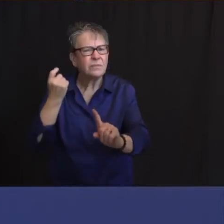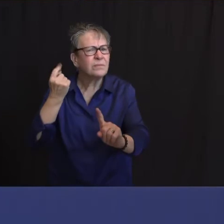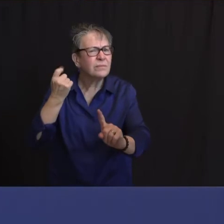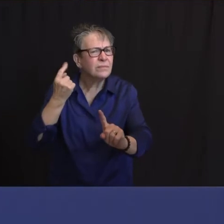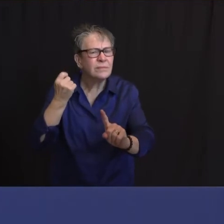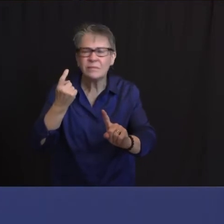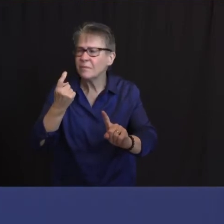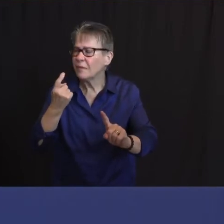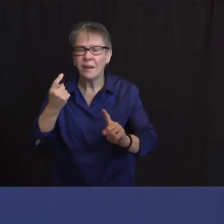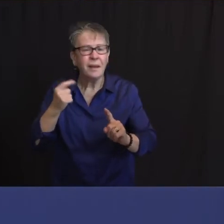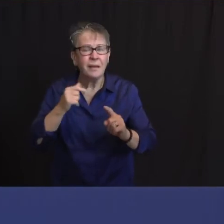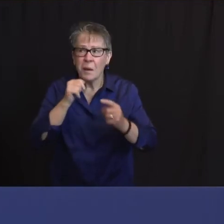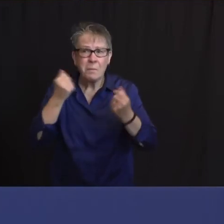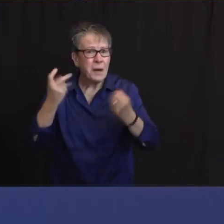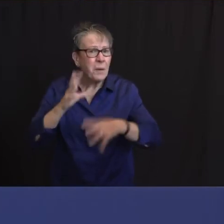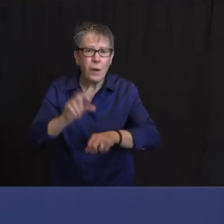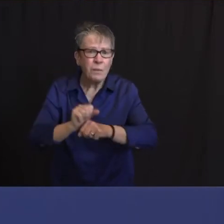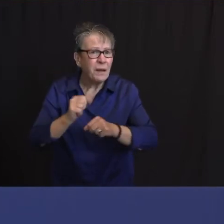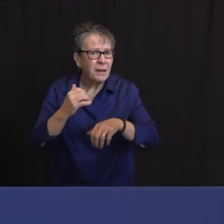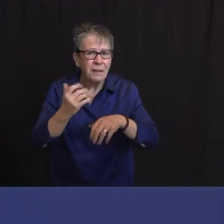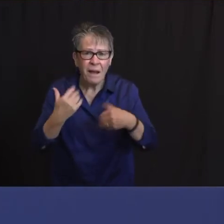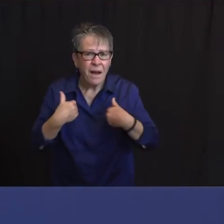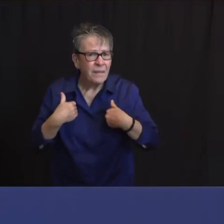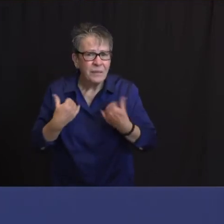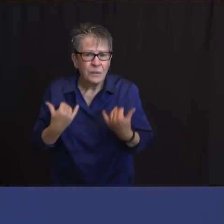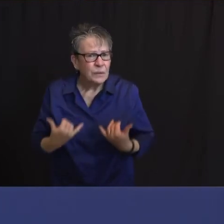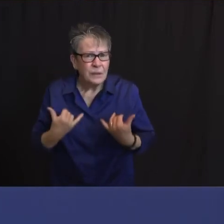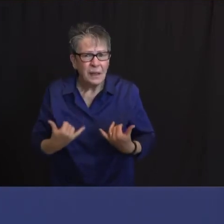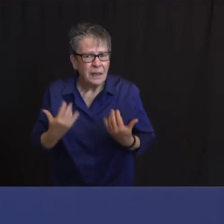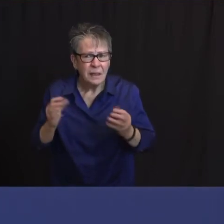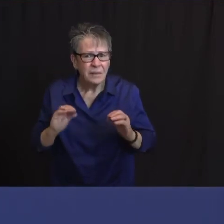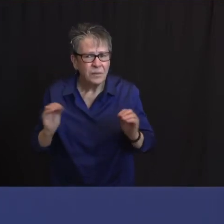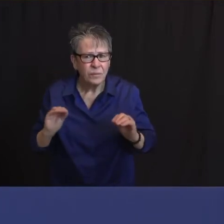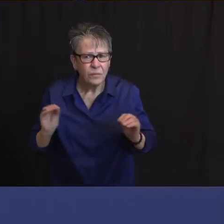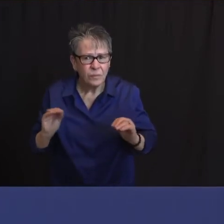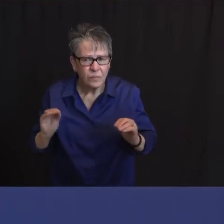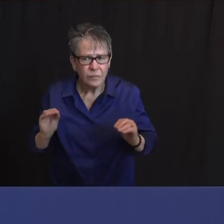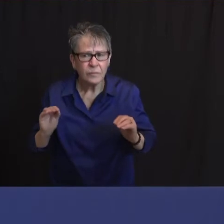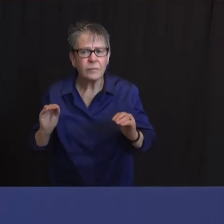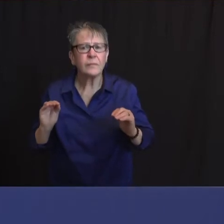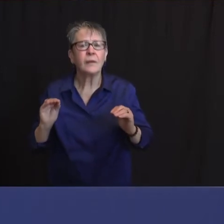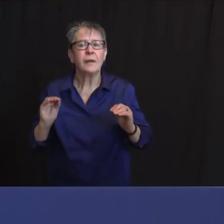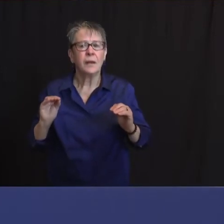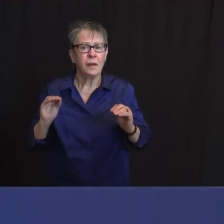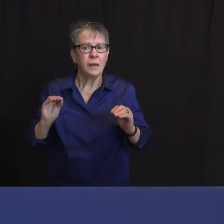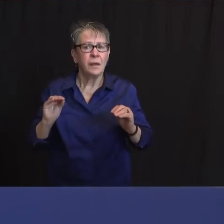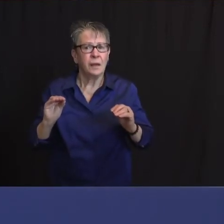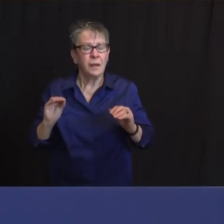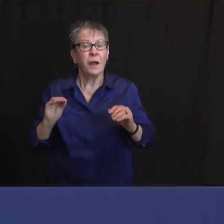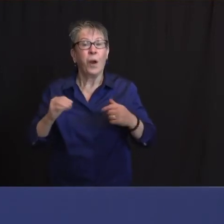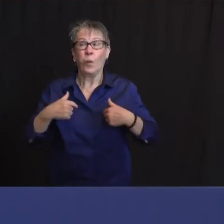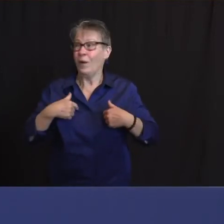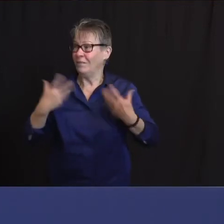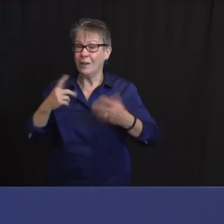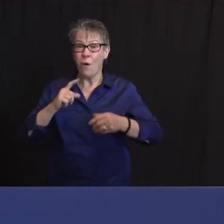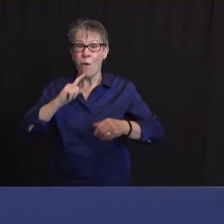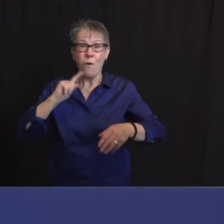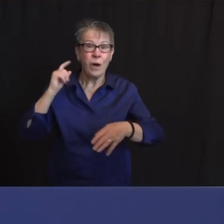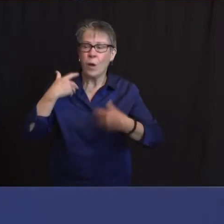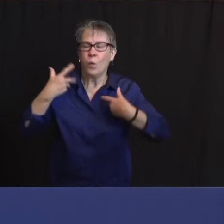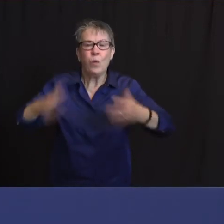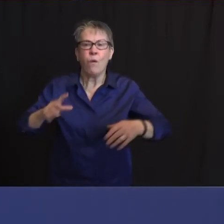be, going back to early December, over-promised and under-delivered by the last team, and so we're going to be digging out of that